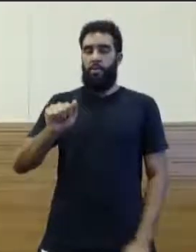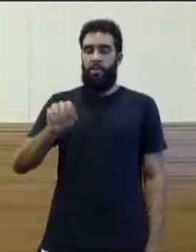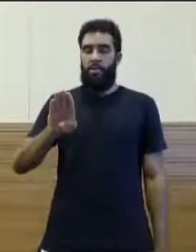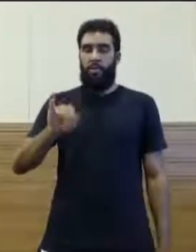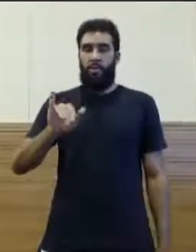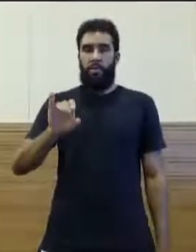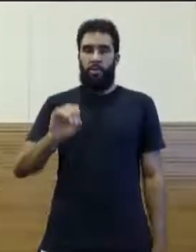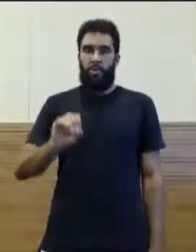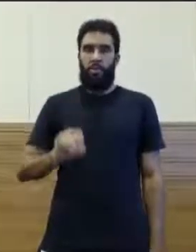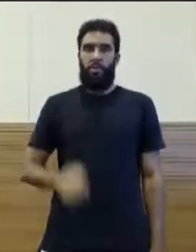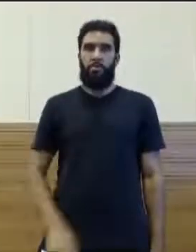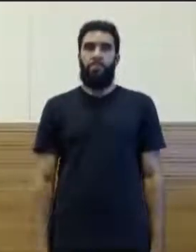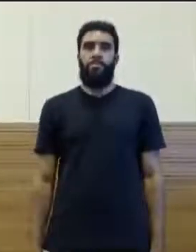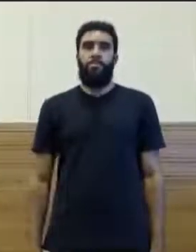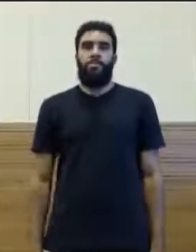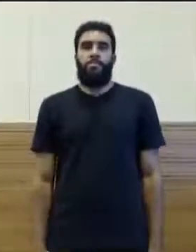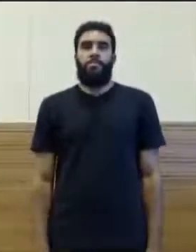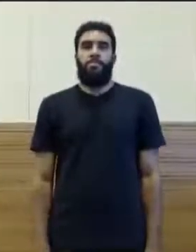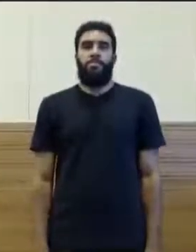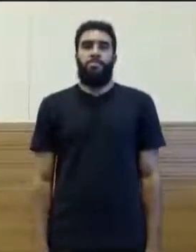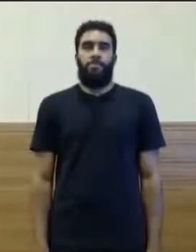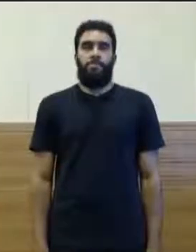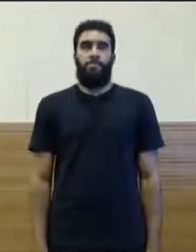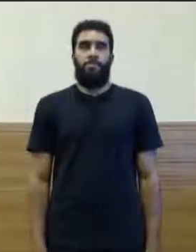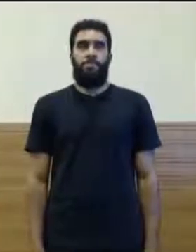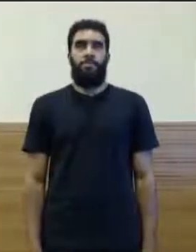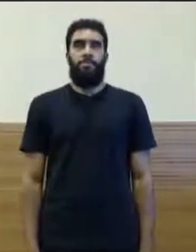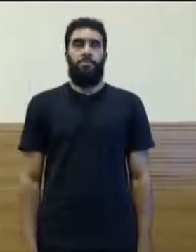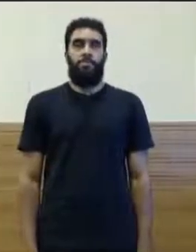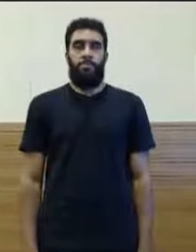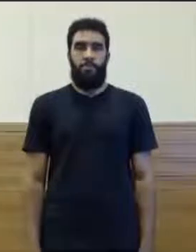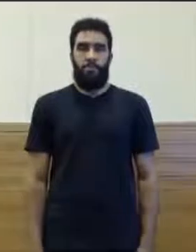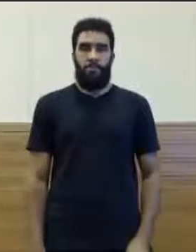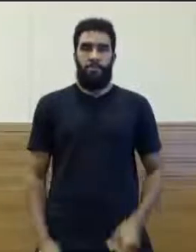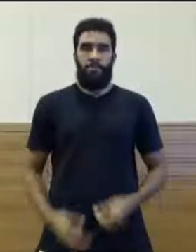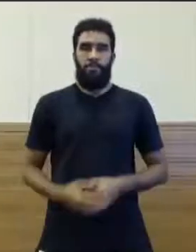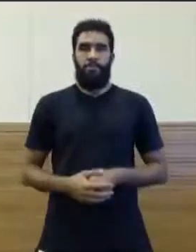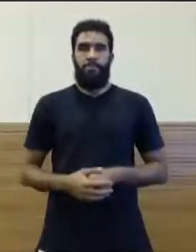and Fabio Gomes as well.